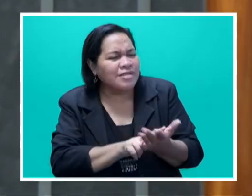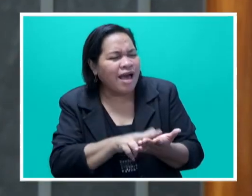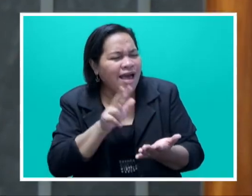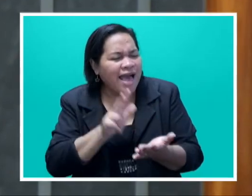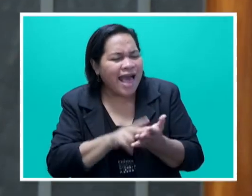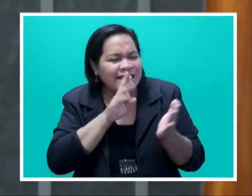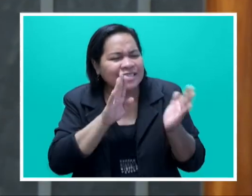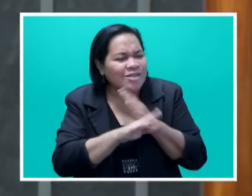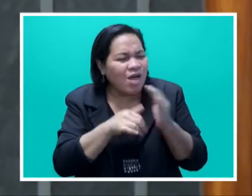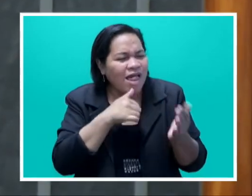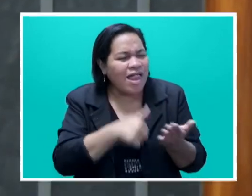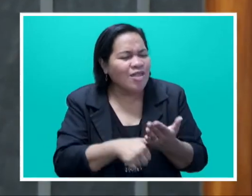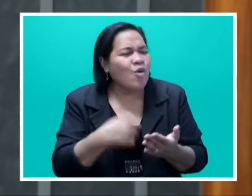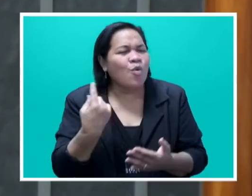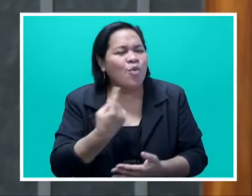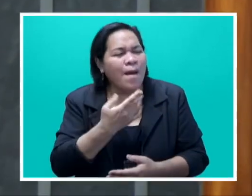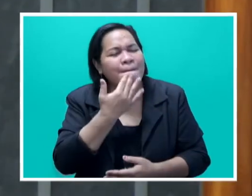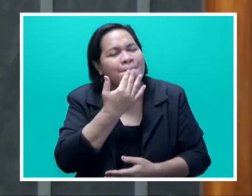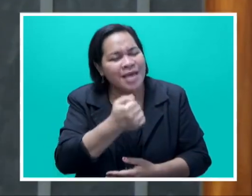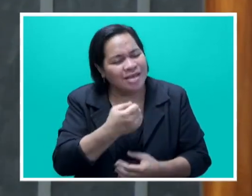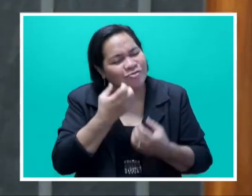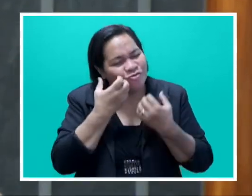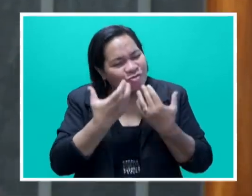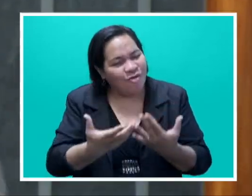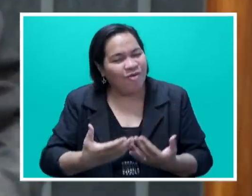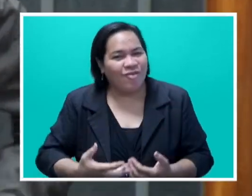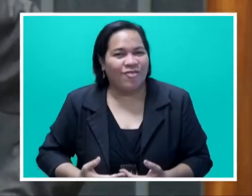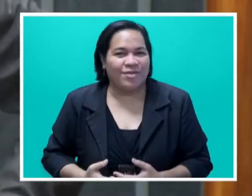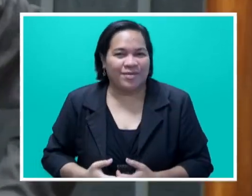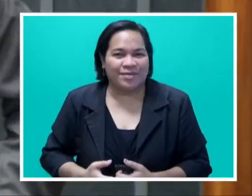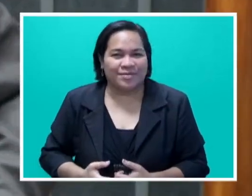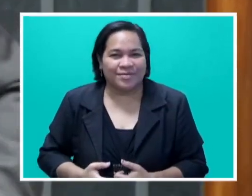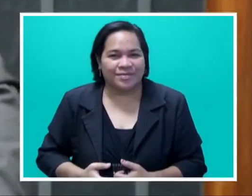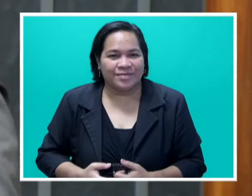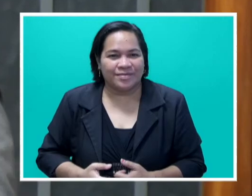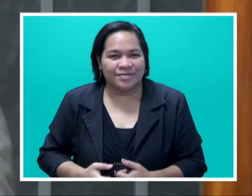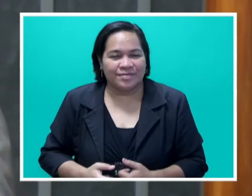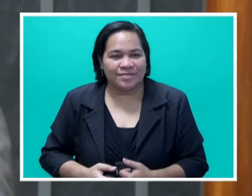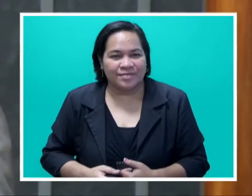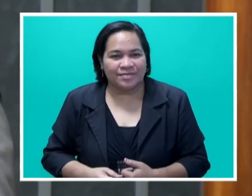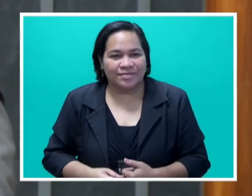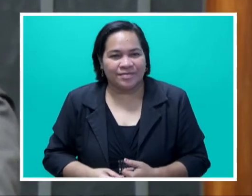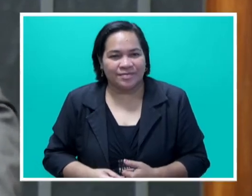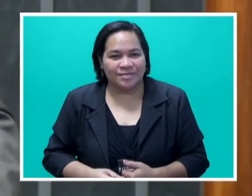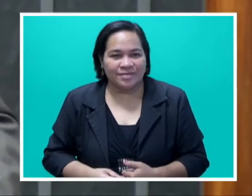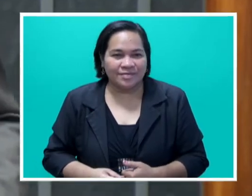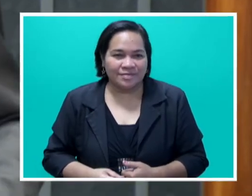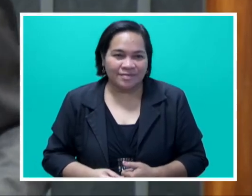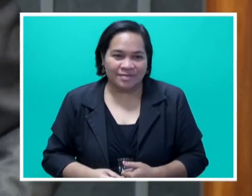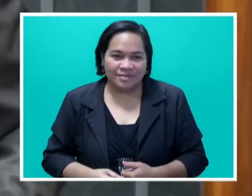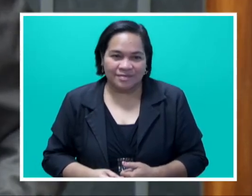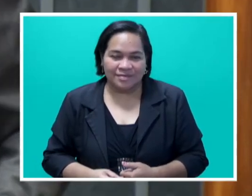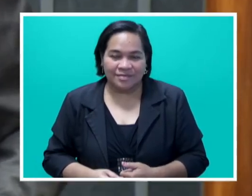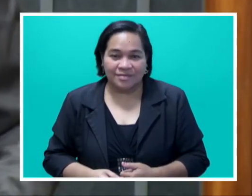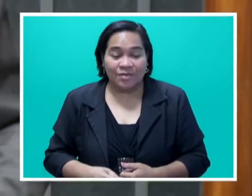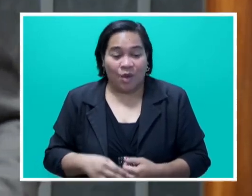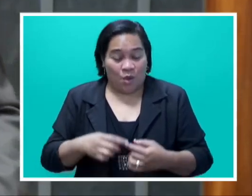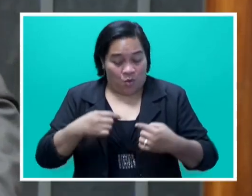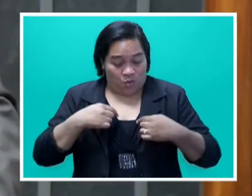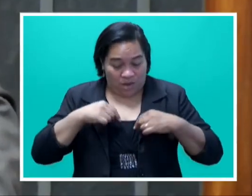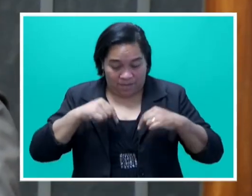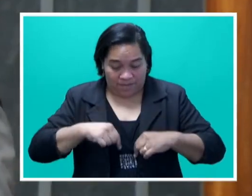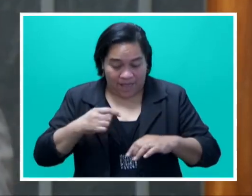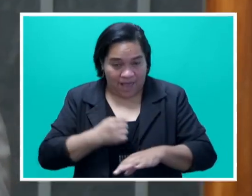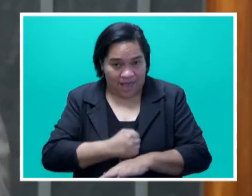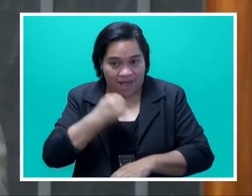secret letter. Please, reveal them. Mr. Speaker, say, we in government,